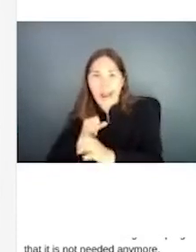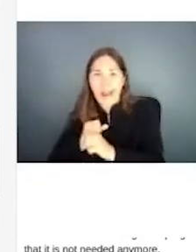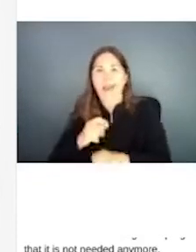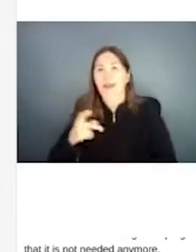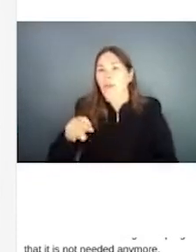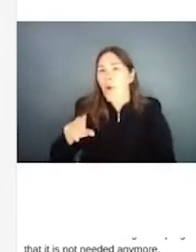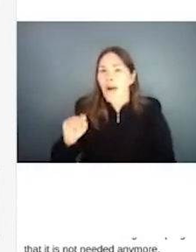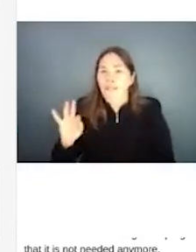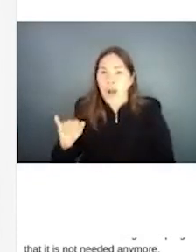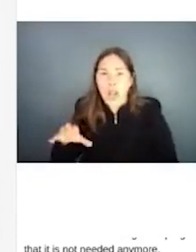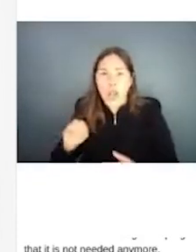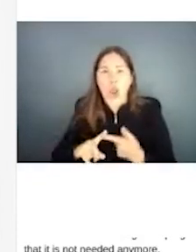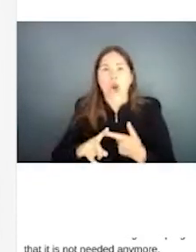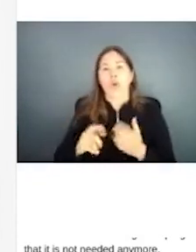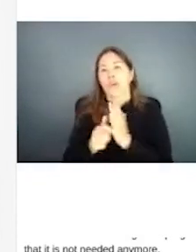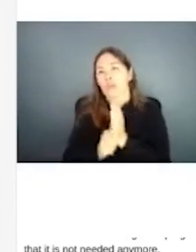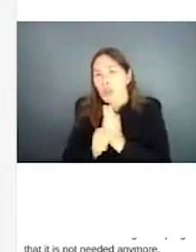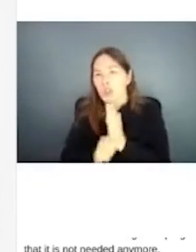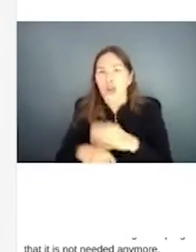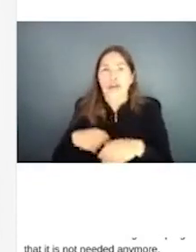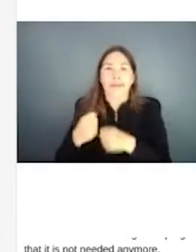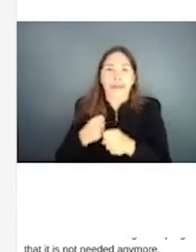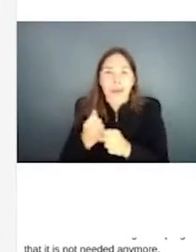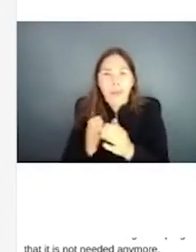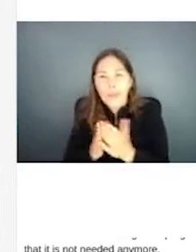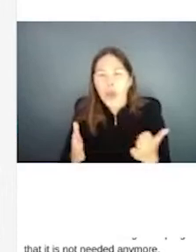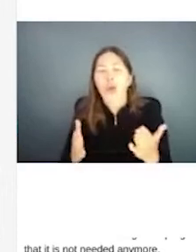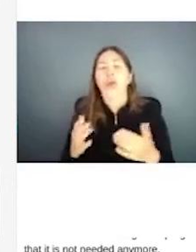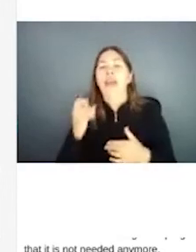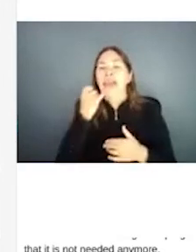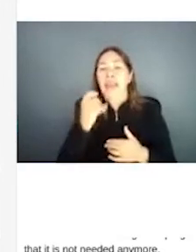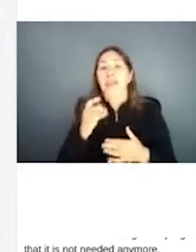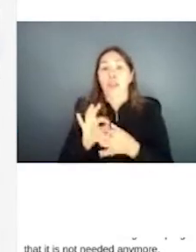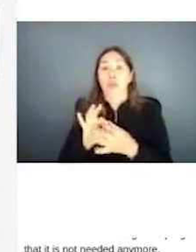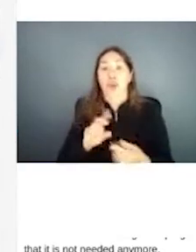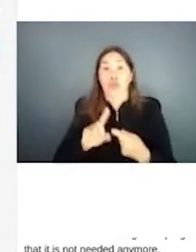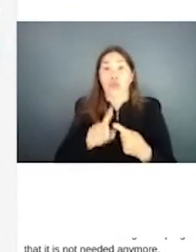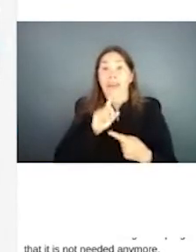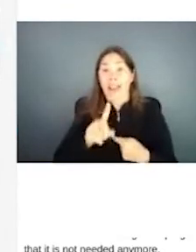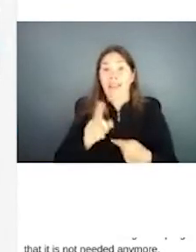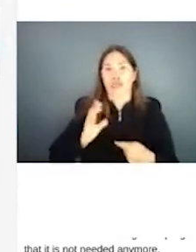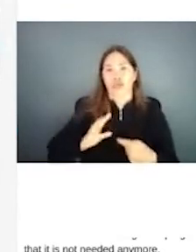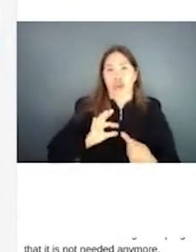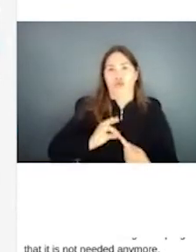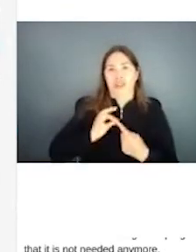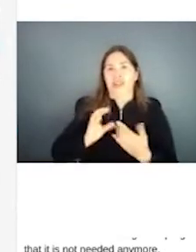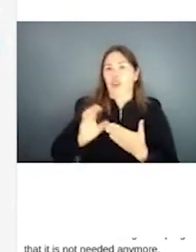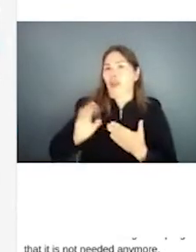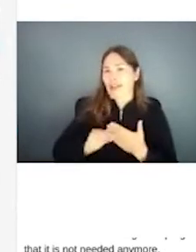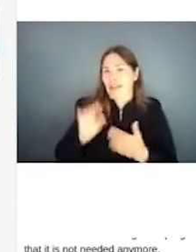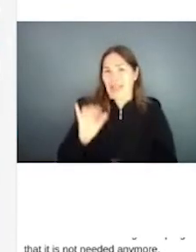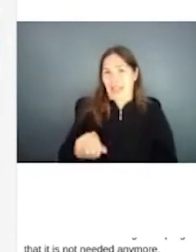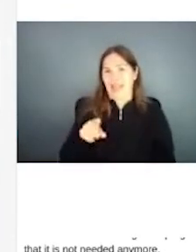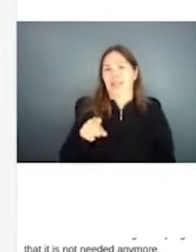portfolios, brochures, newsletters, mini yearbook. So if you're referring to the actual original Adobe curriculum, this is